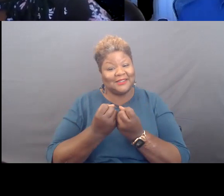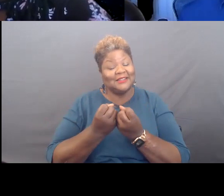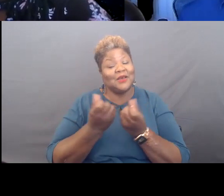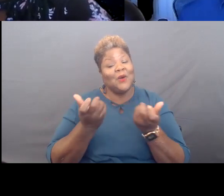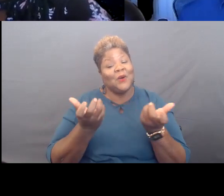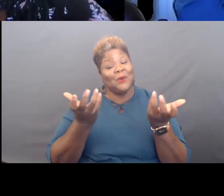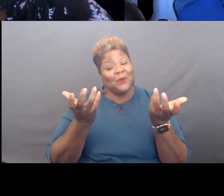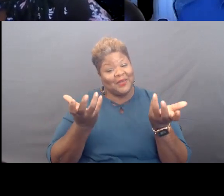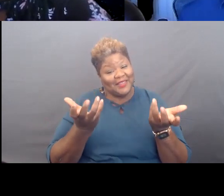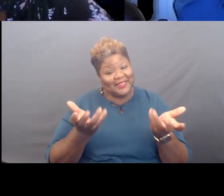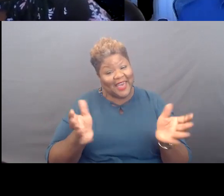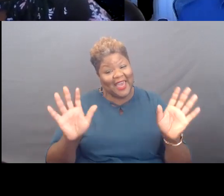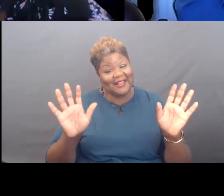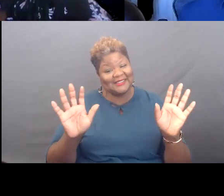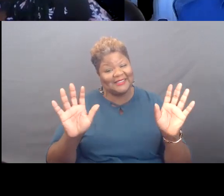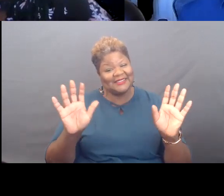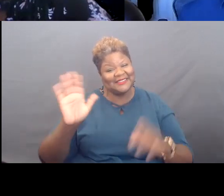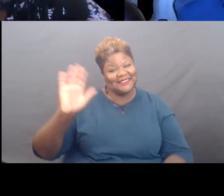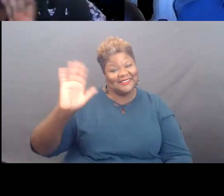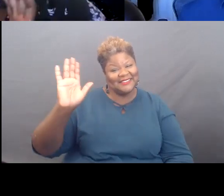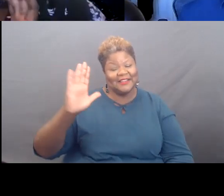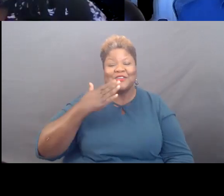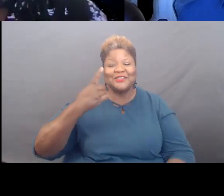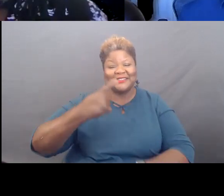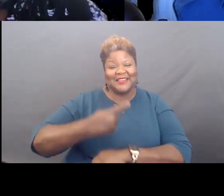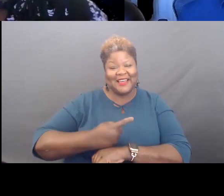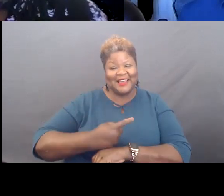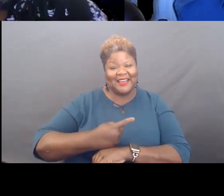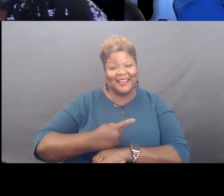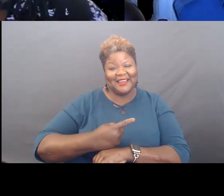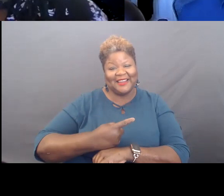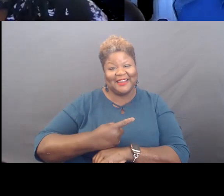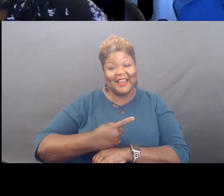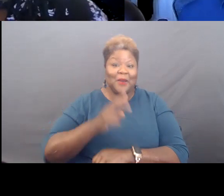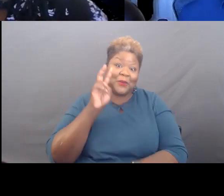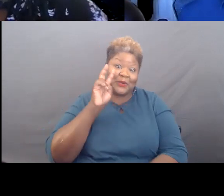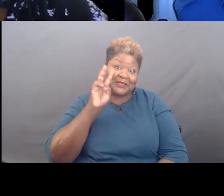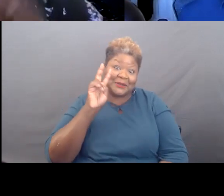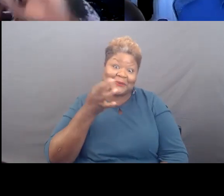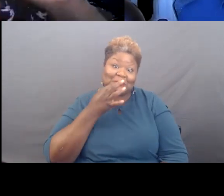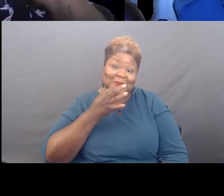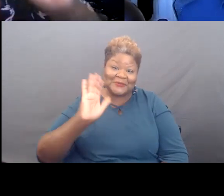that, I bid you adieu and a good day, and we will see you all soon.